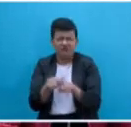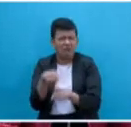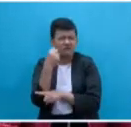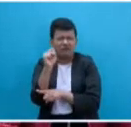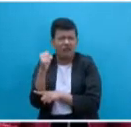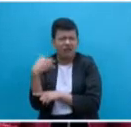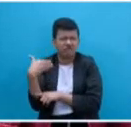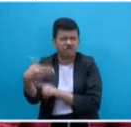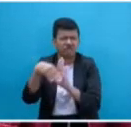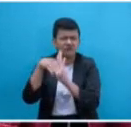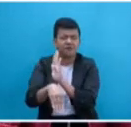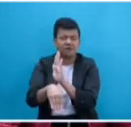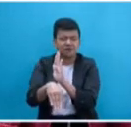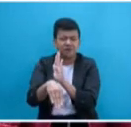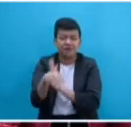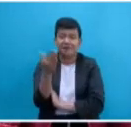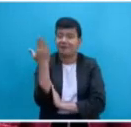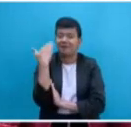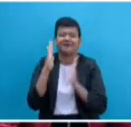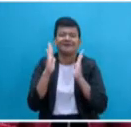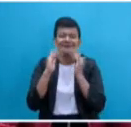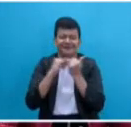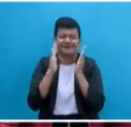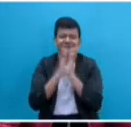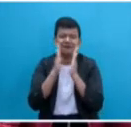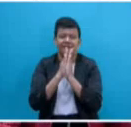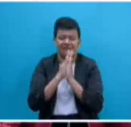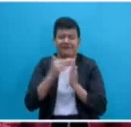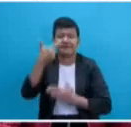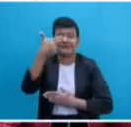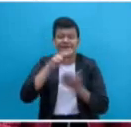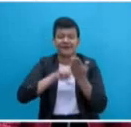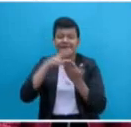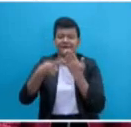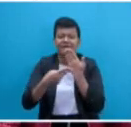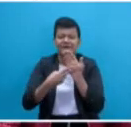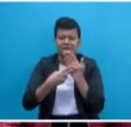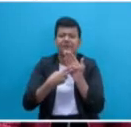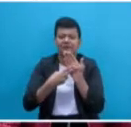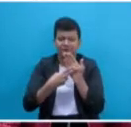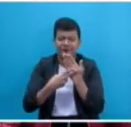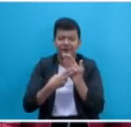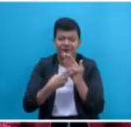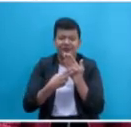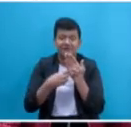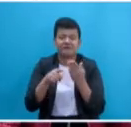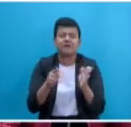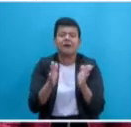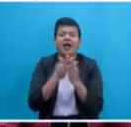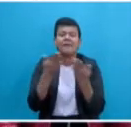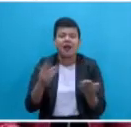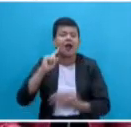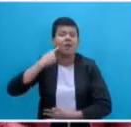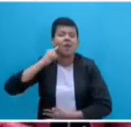readings yesterday, Sunday the 17th of November, was the second epistle of Paul, Silas, and Timothy to the people in the church